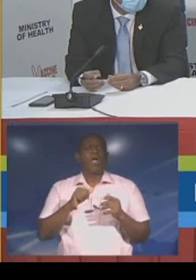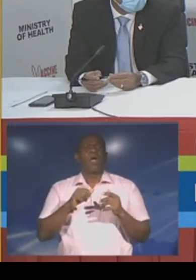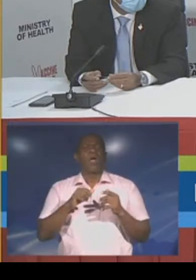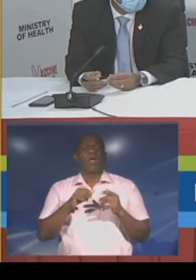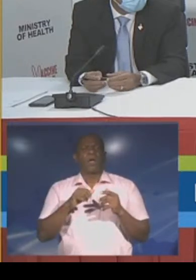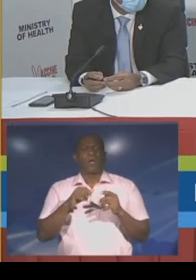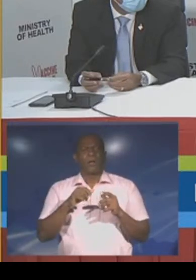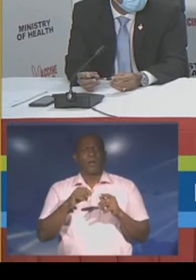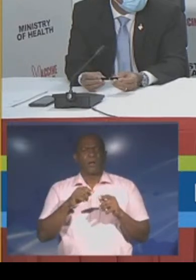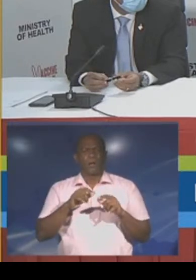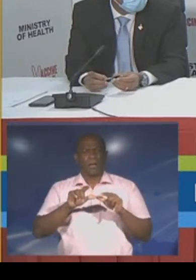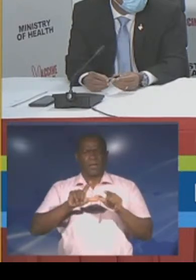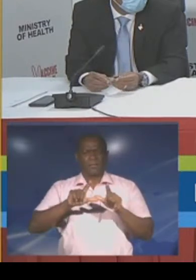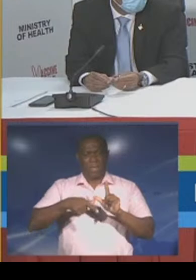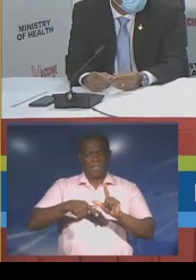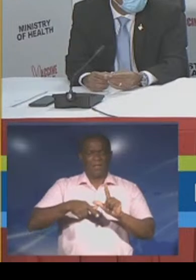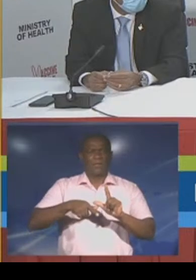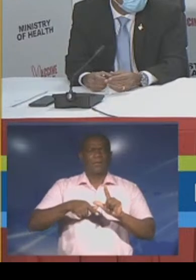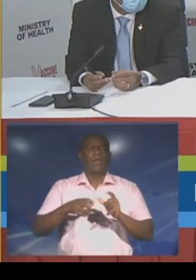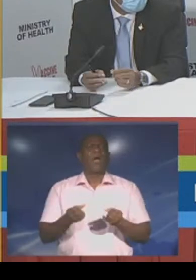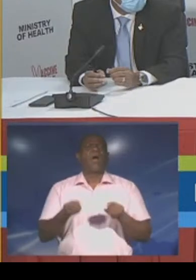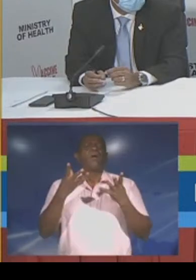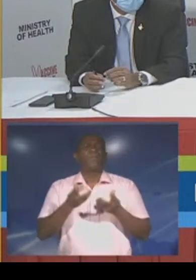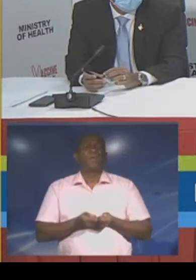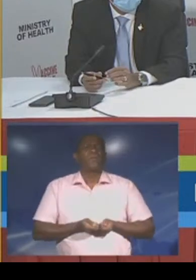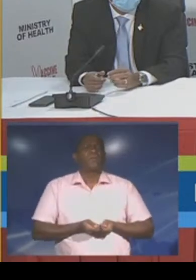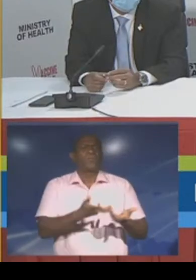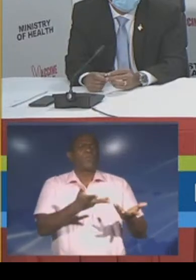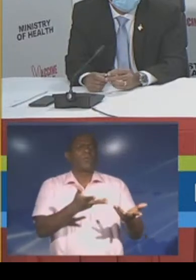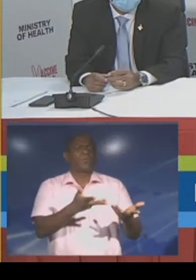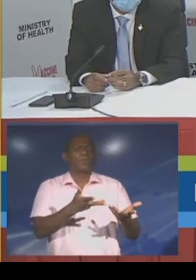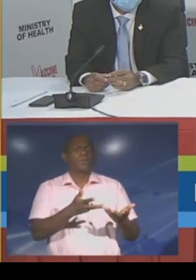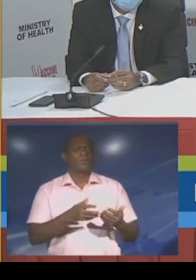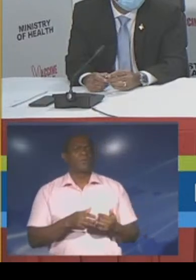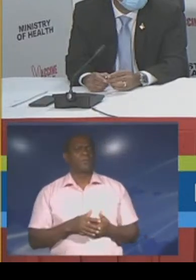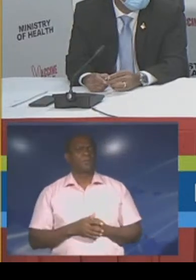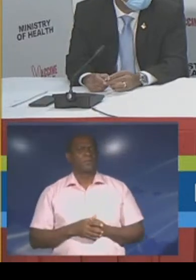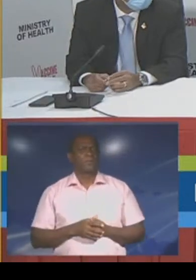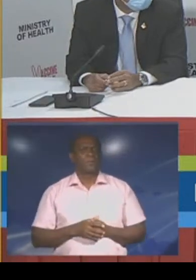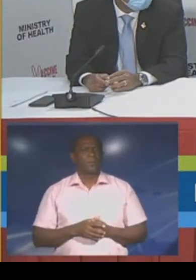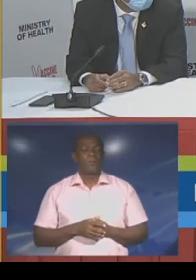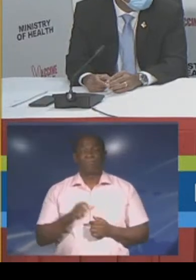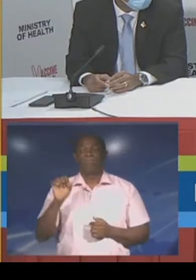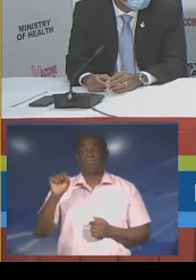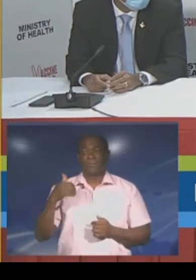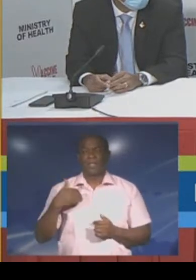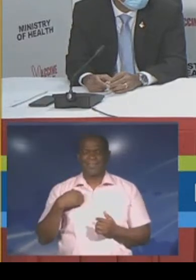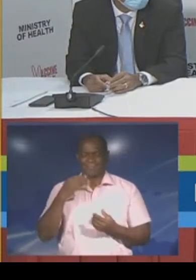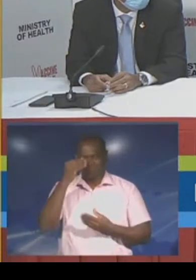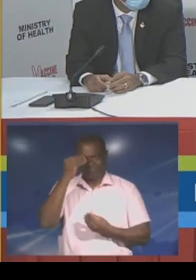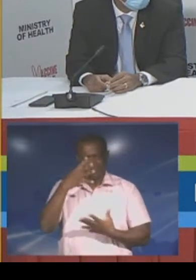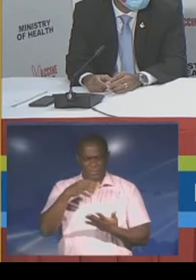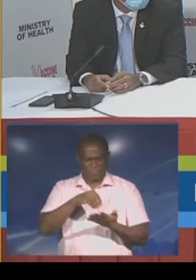away? Yeah, just hold on one sec, please. I think I have the information here.